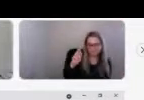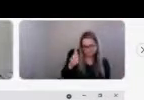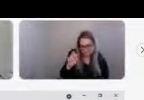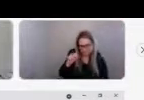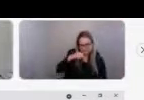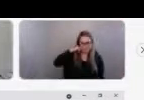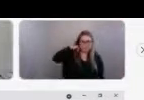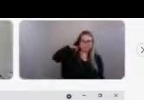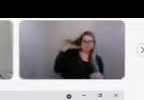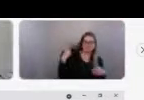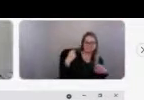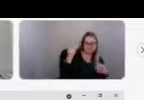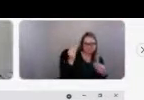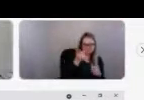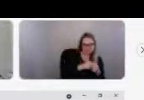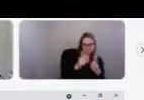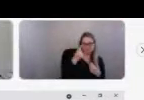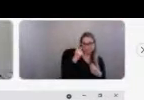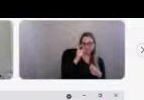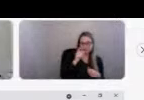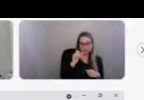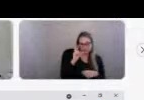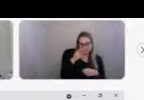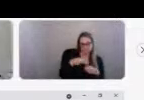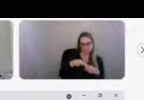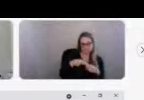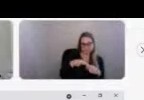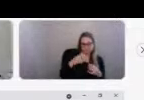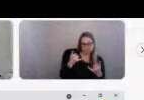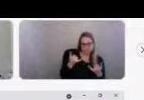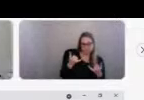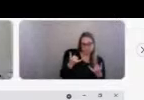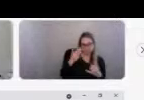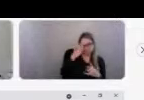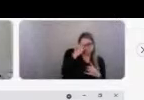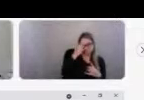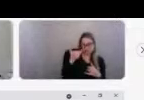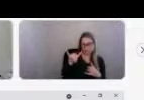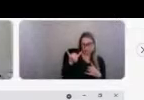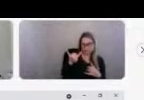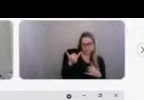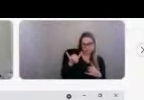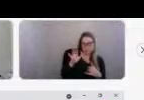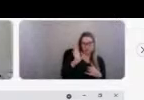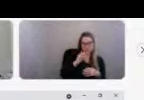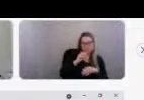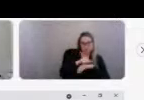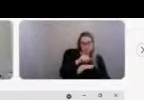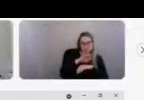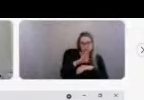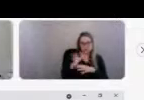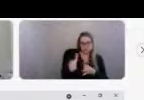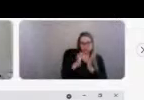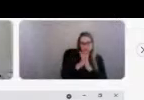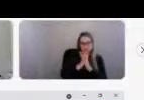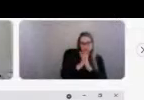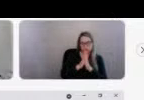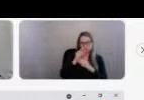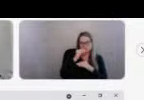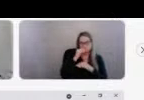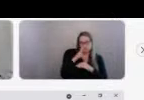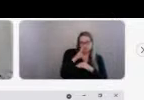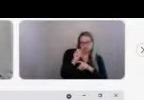and we'll just uh let anybody who is joining us uh right now know that uh we will send you a request to unmute